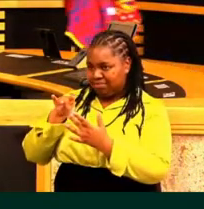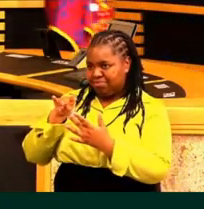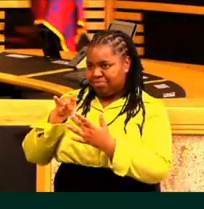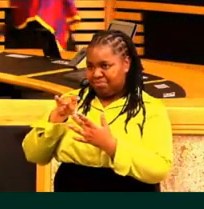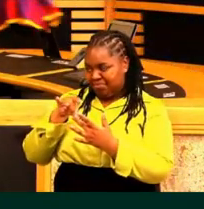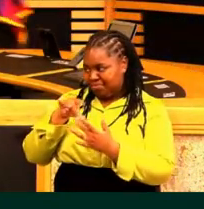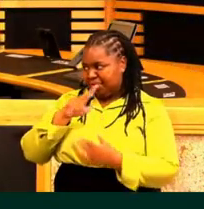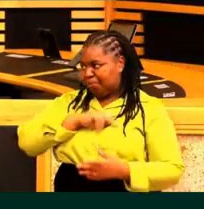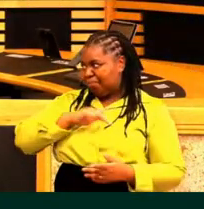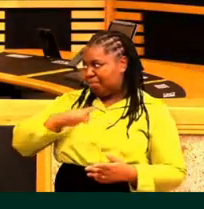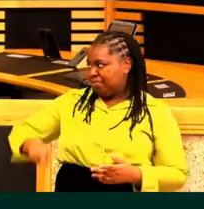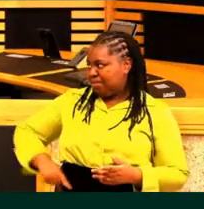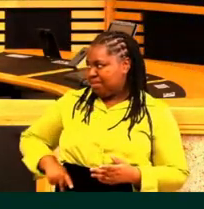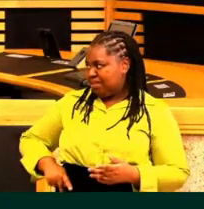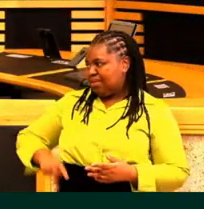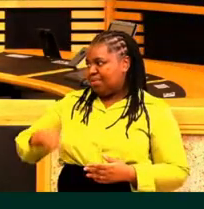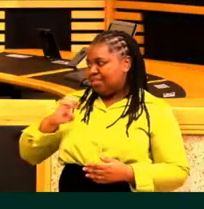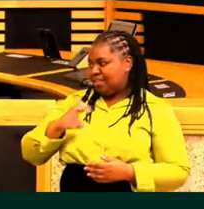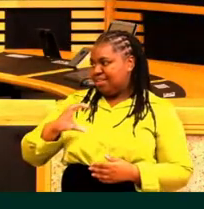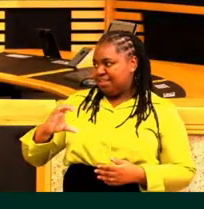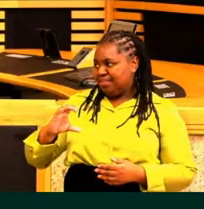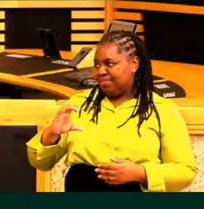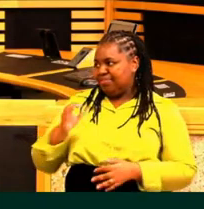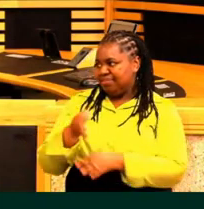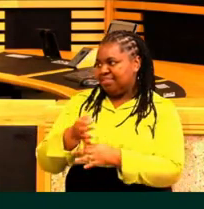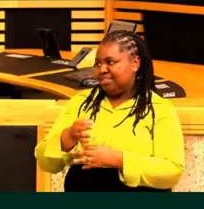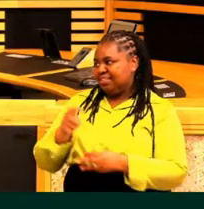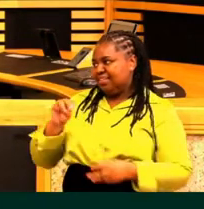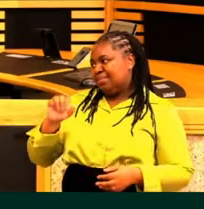Eastern Cape honorable